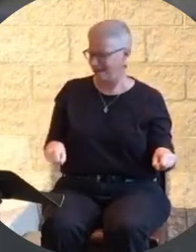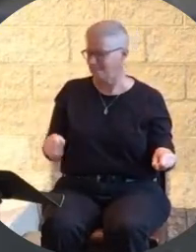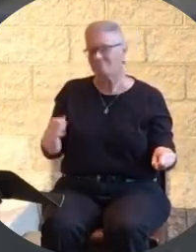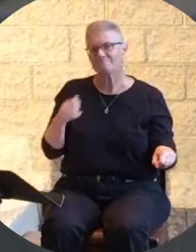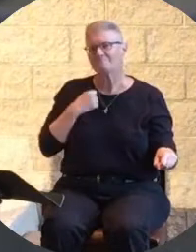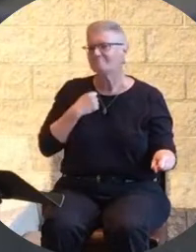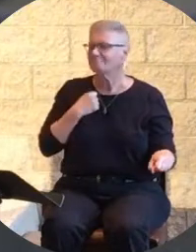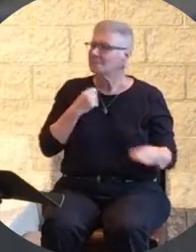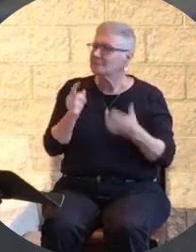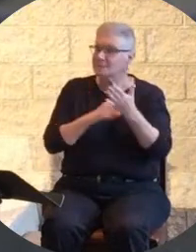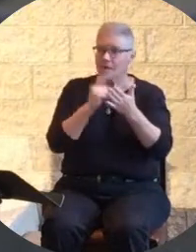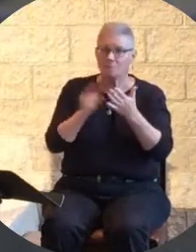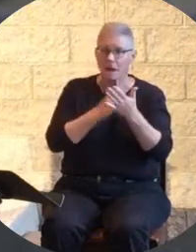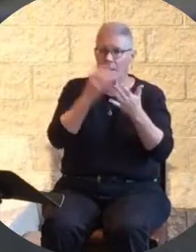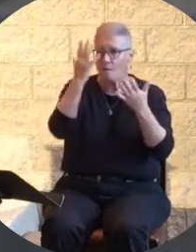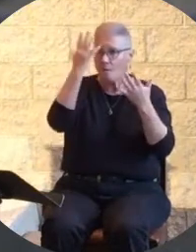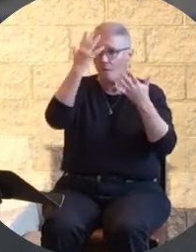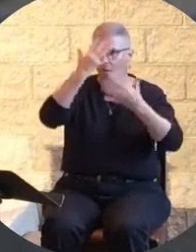can come quick,